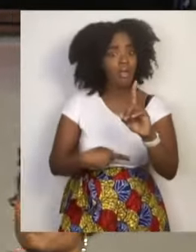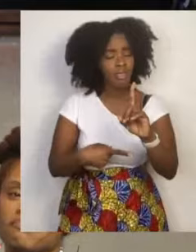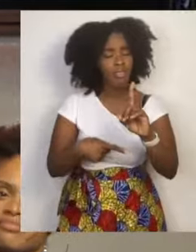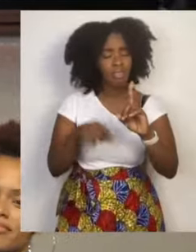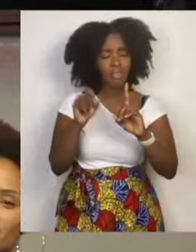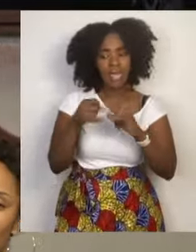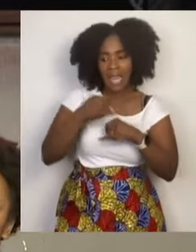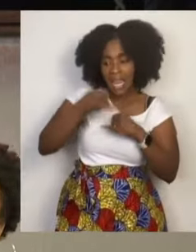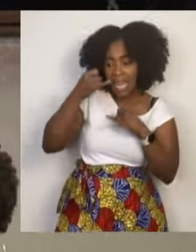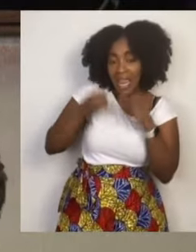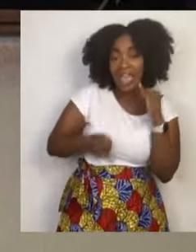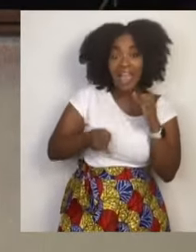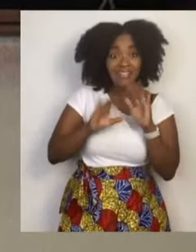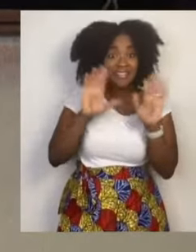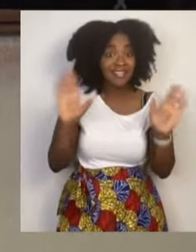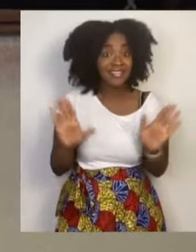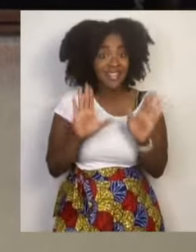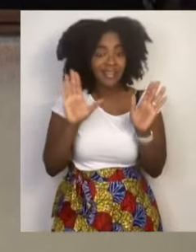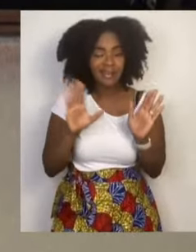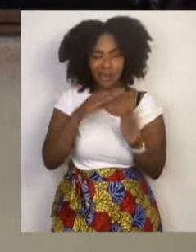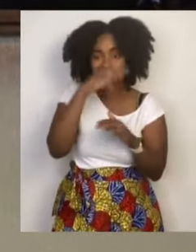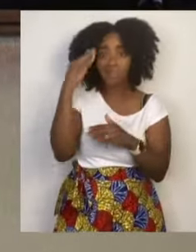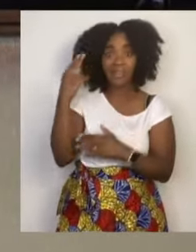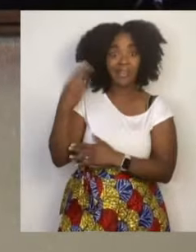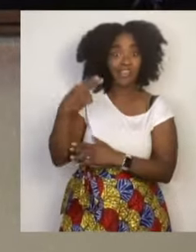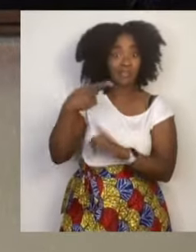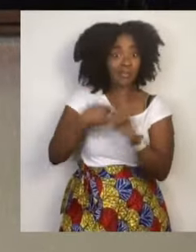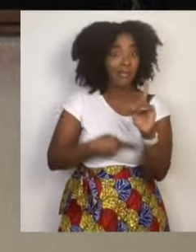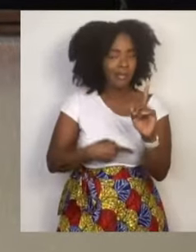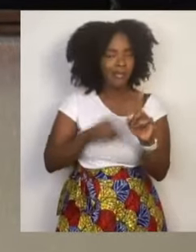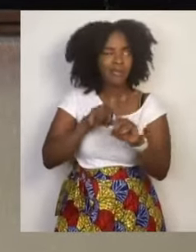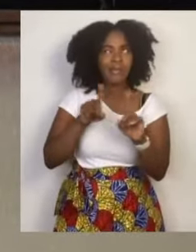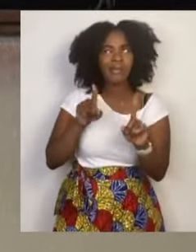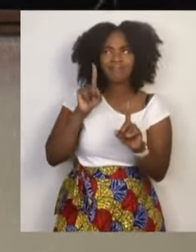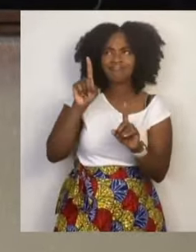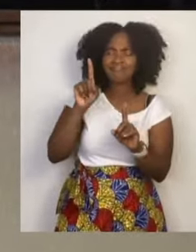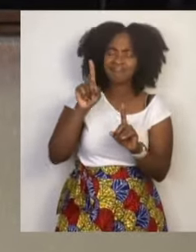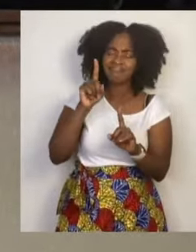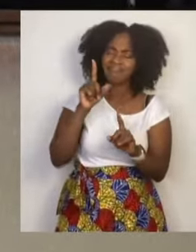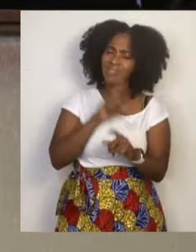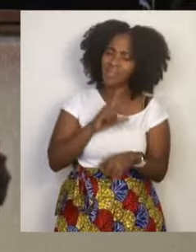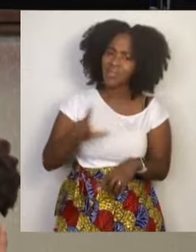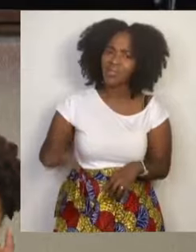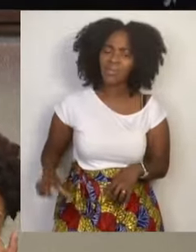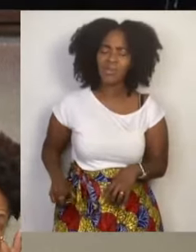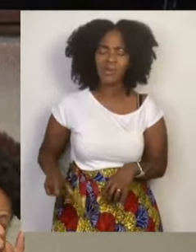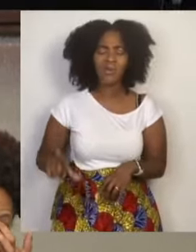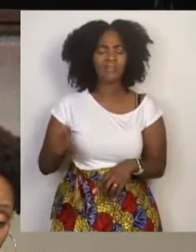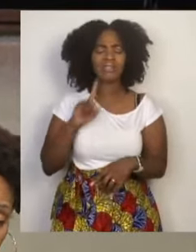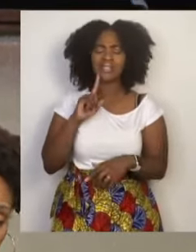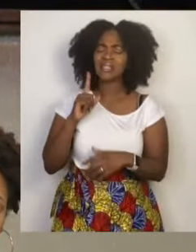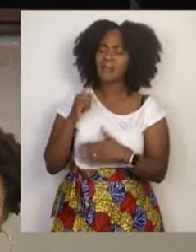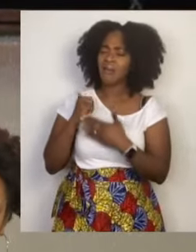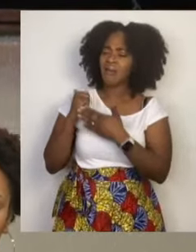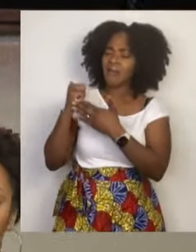History Month, and the Lord has brought us over hills and mountains,